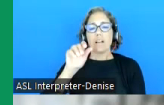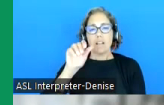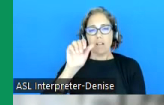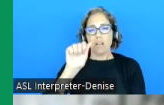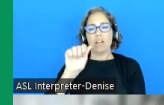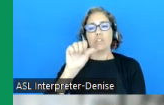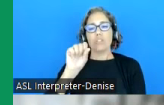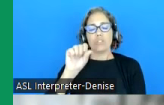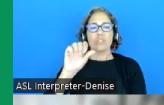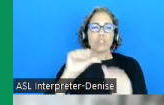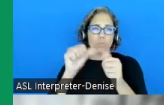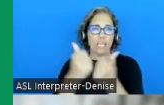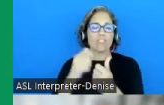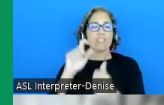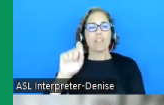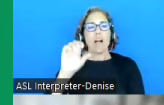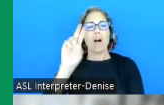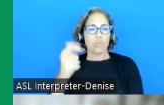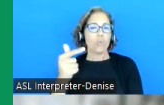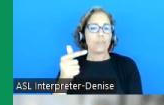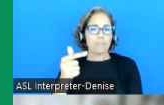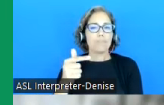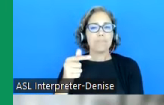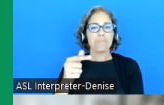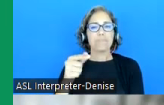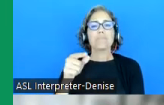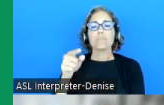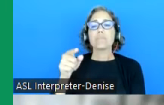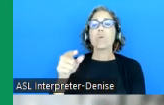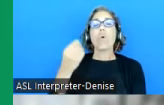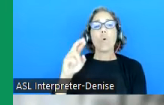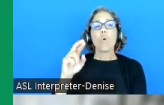www.accessibilityassociation.org or email